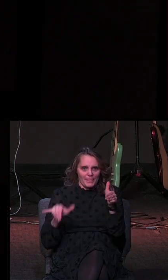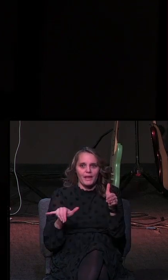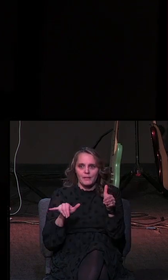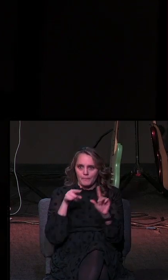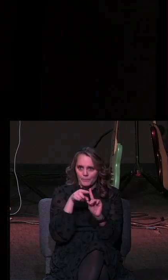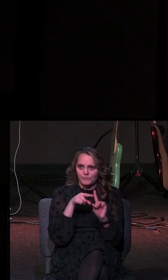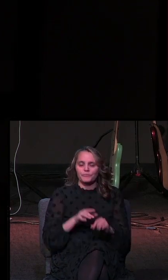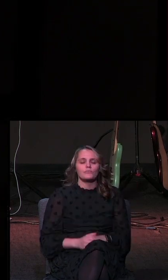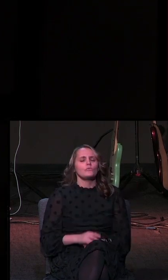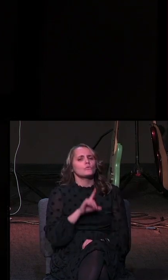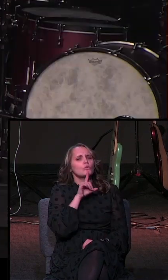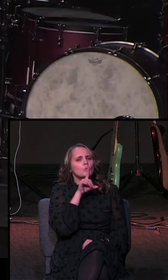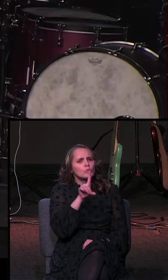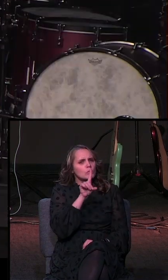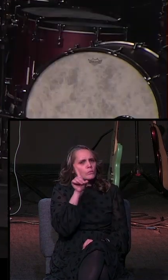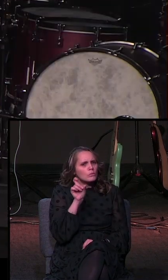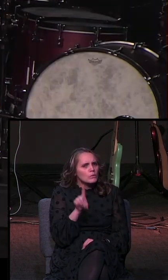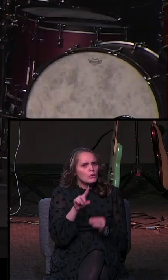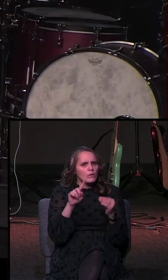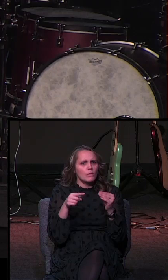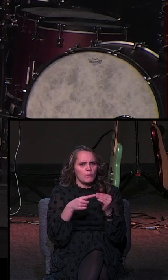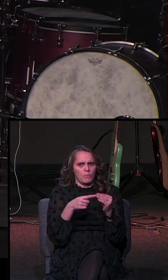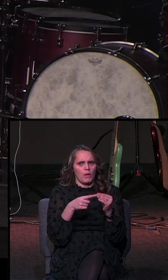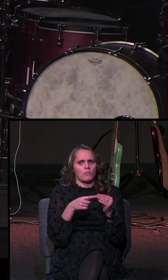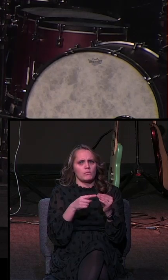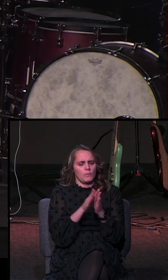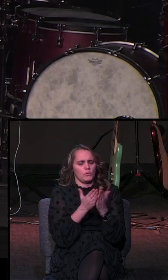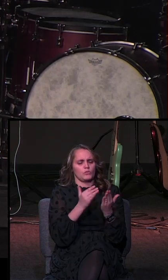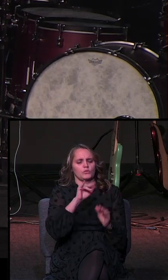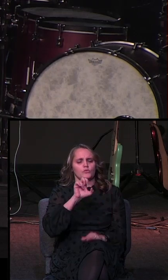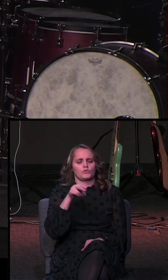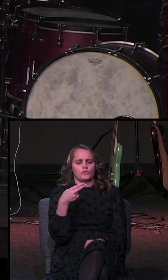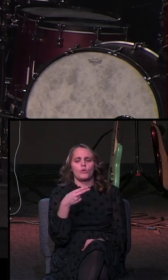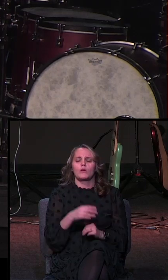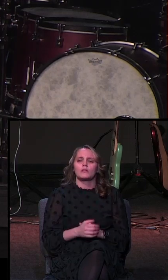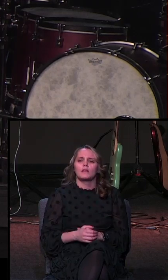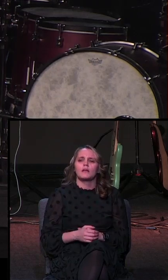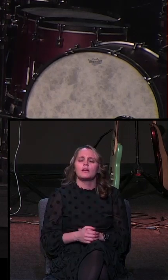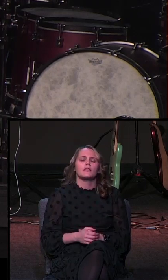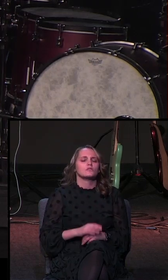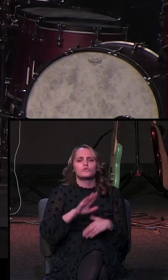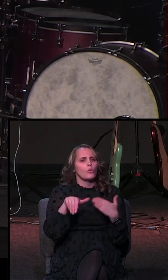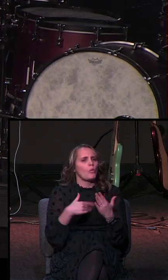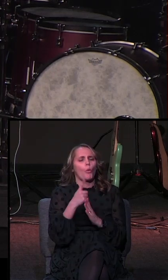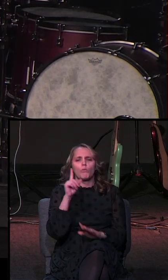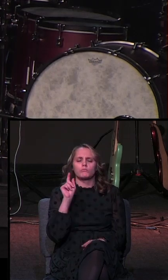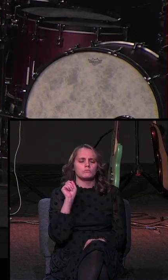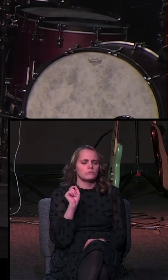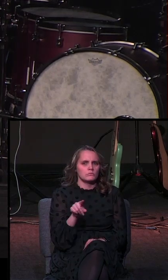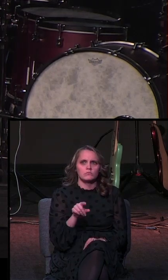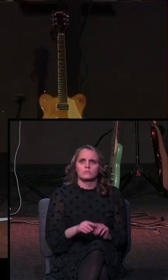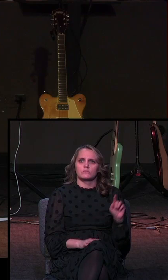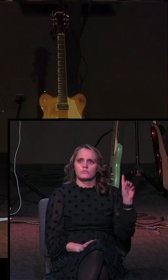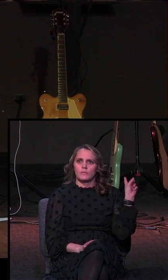So the real question of the book of Jonah, it's really the entire question that the book of Jonah has been begging us to ask, we find here at